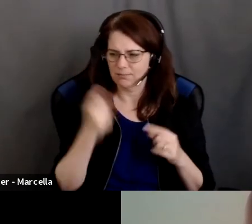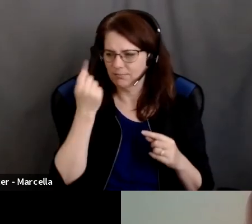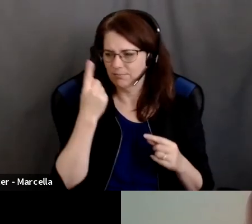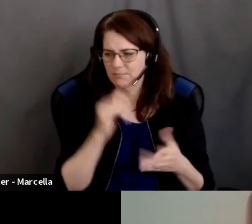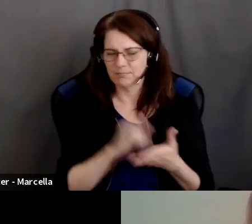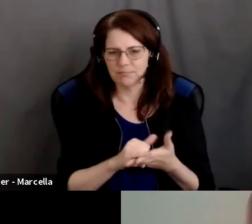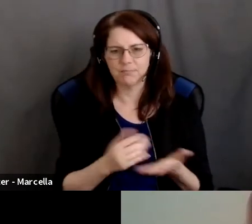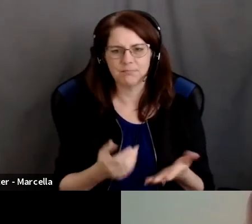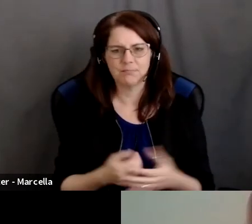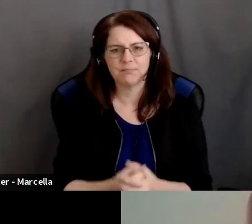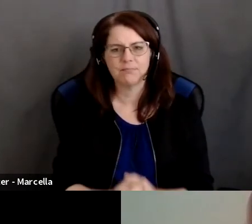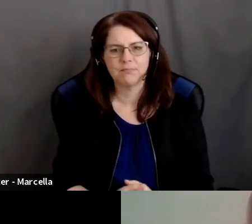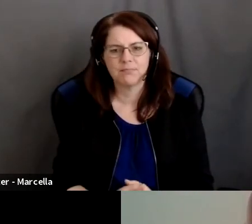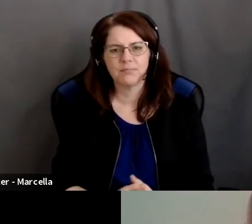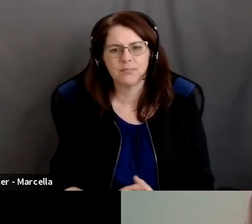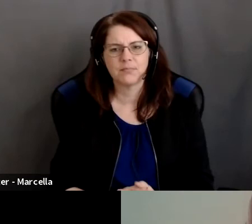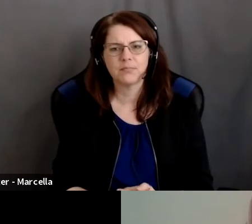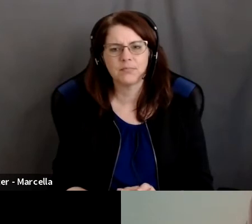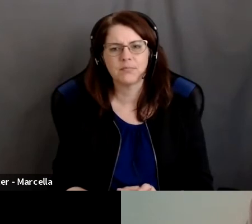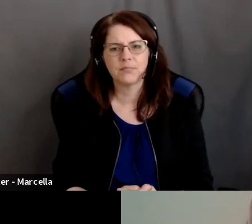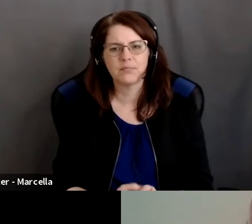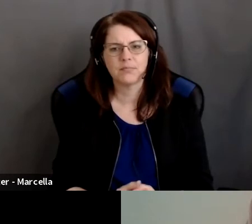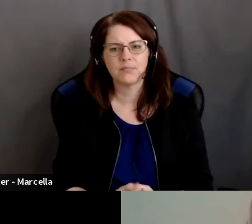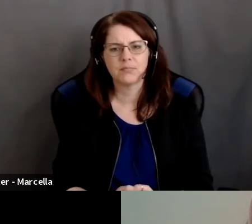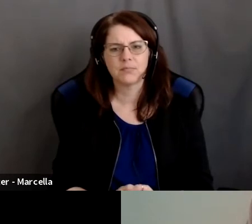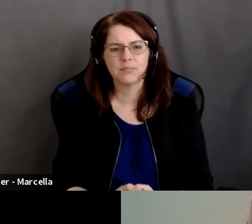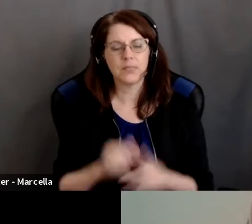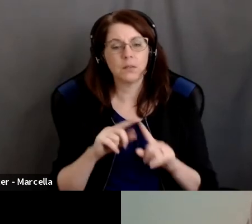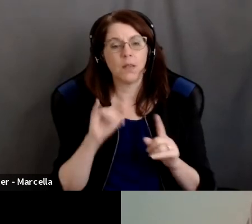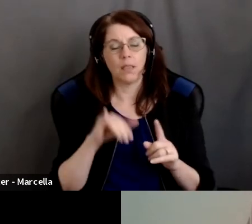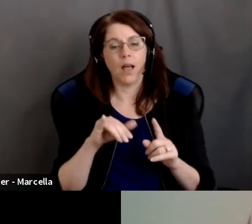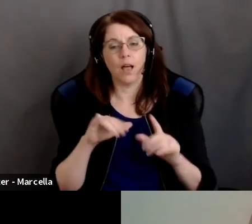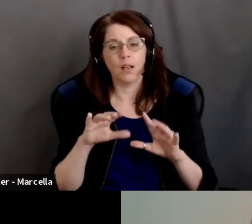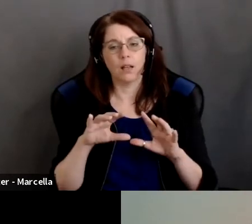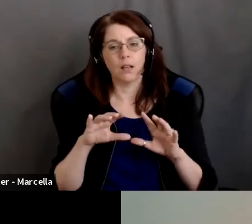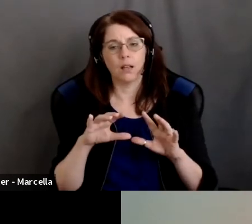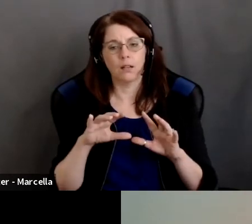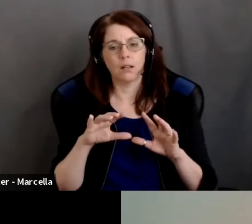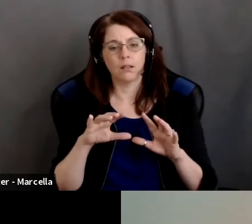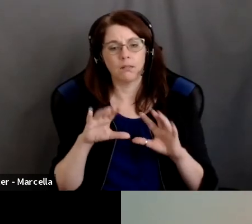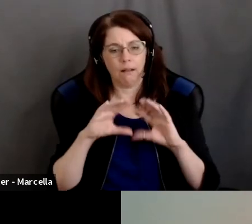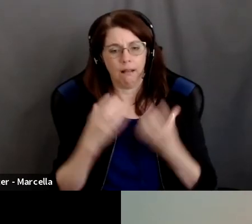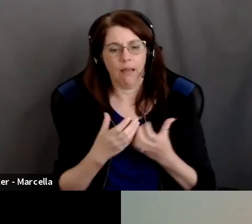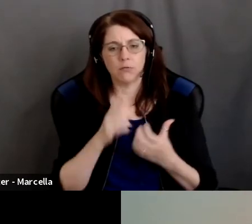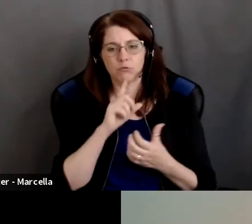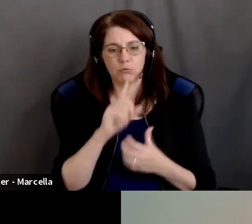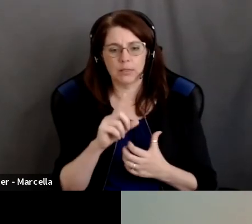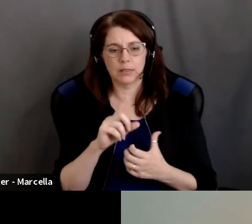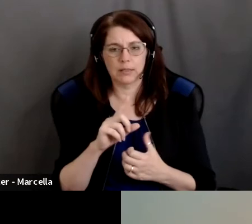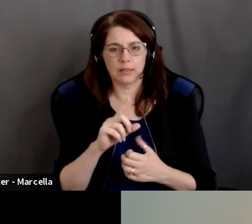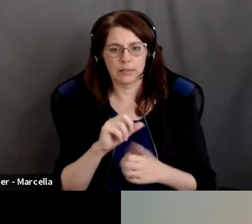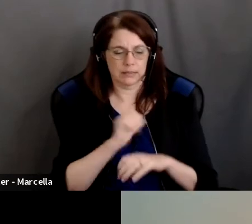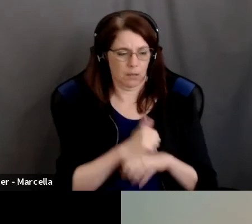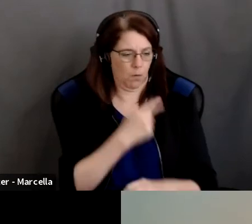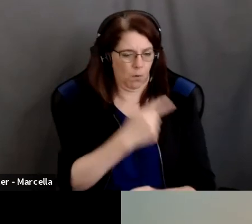that. But that course really, really laid out in a 1, 2, 3